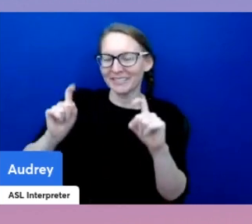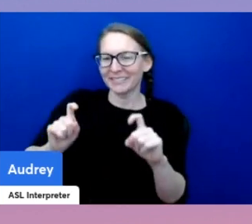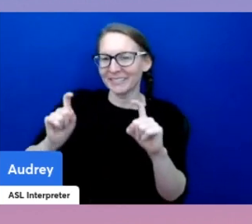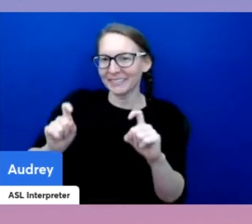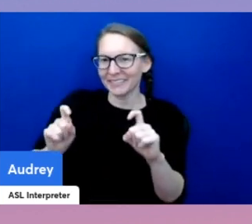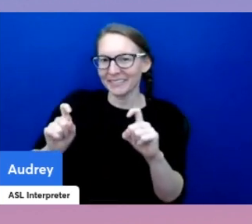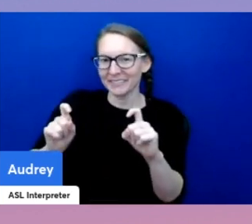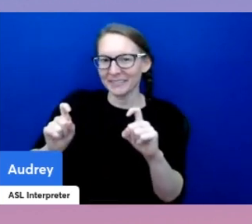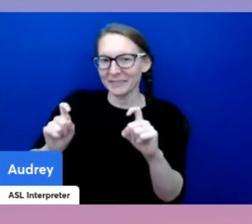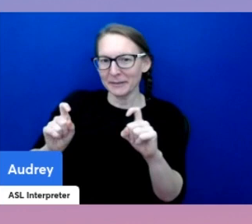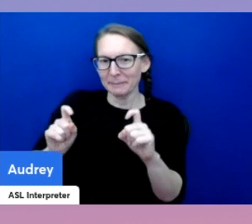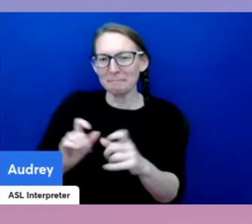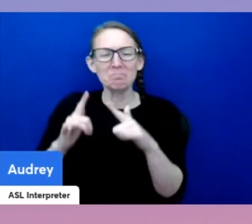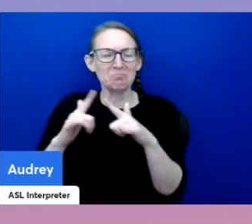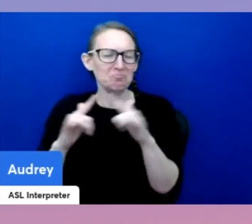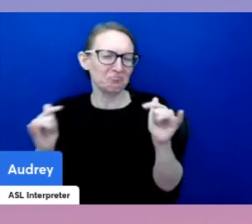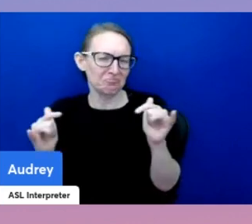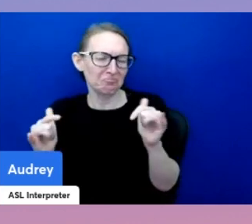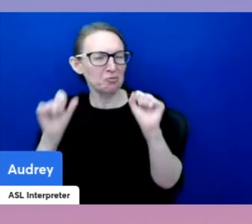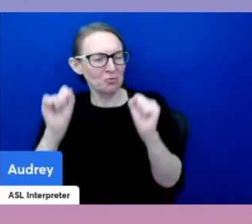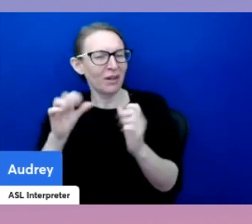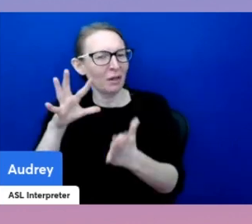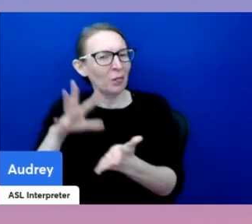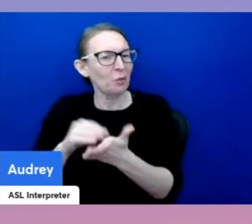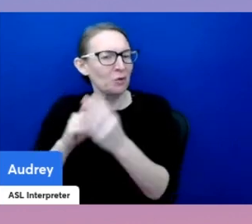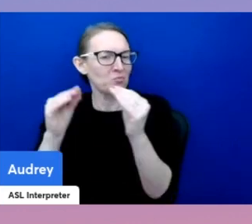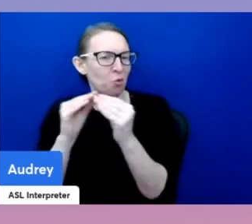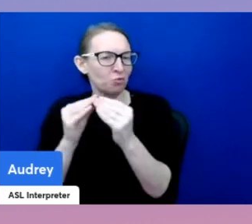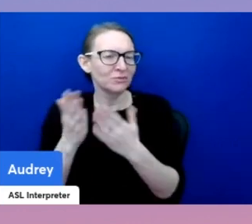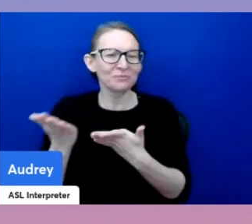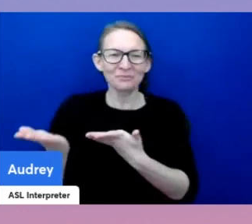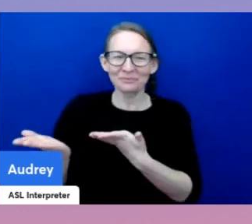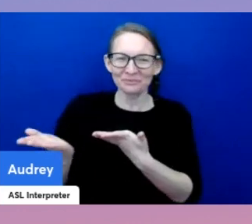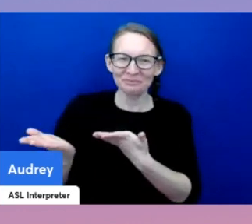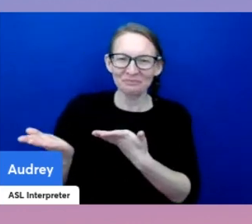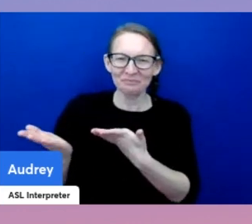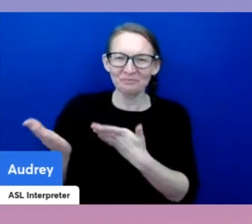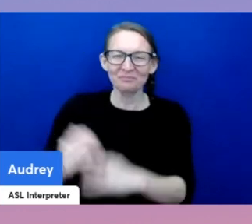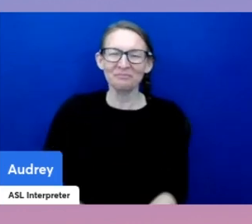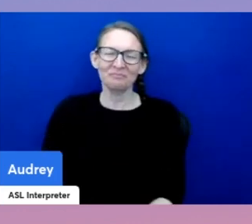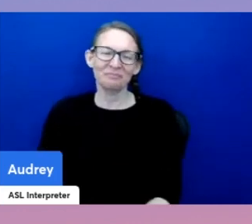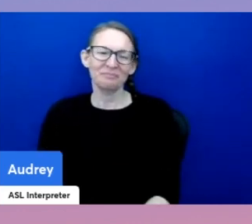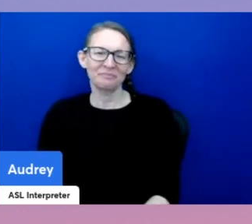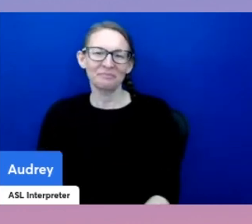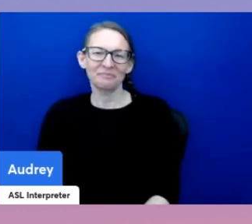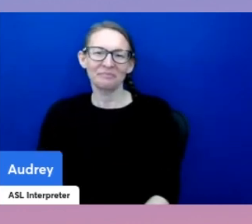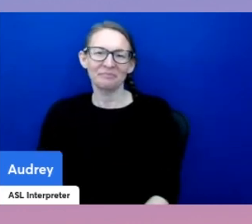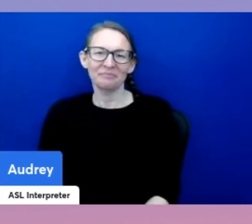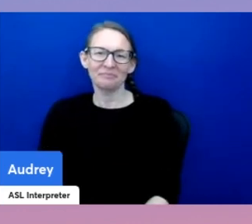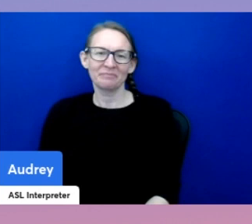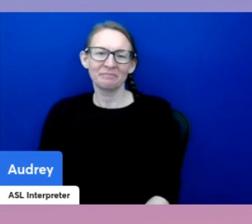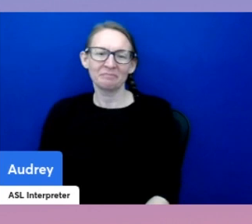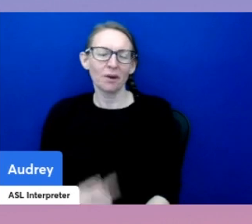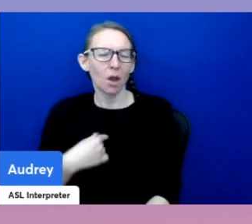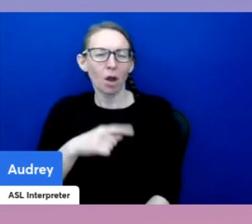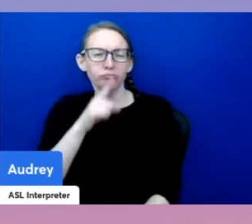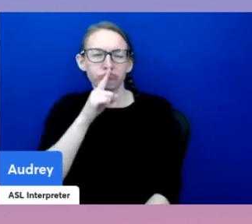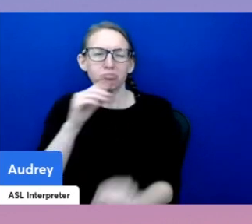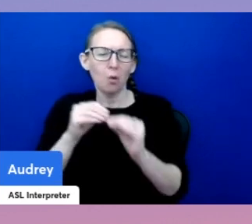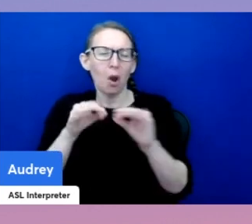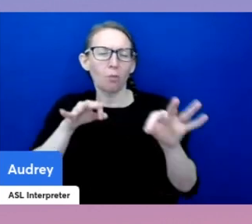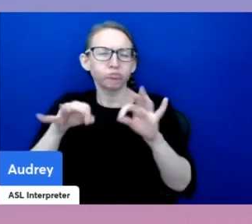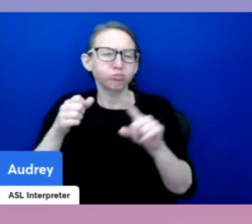etc., etc. You can learn more about in here, but I will not share more about it.